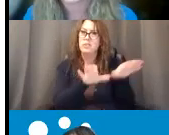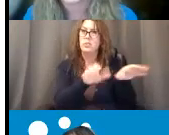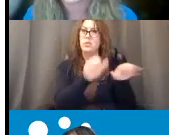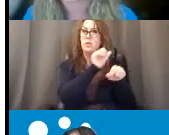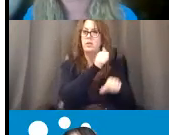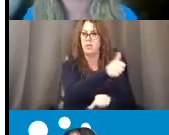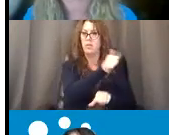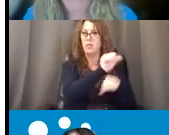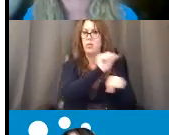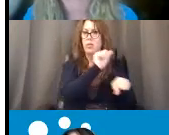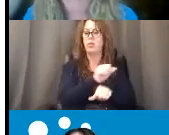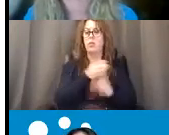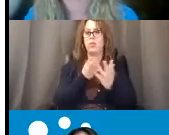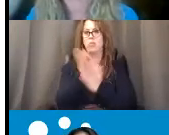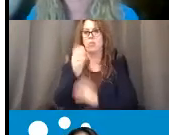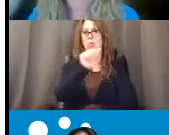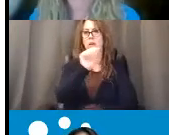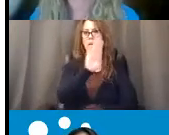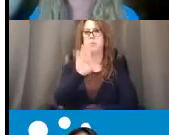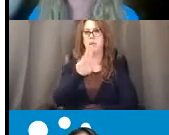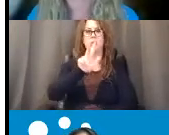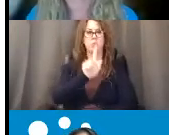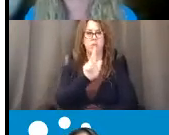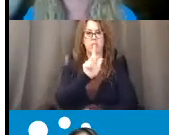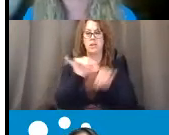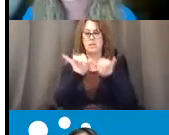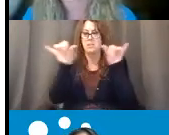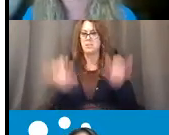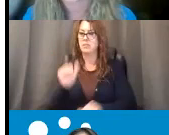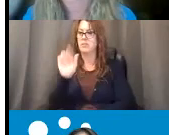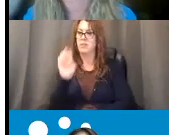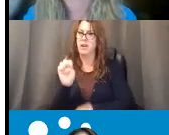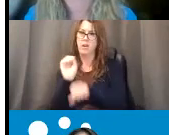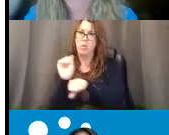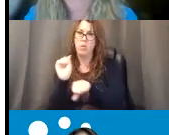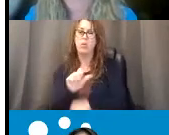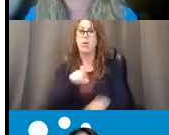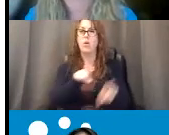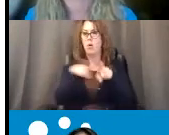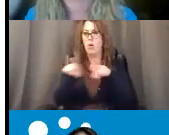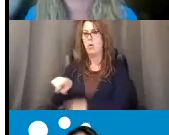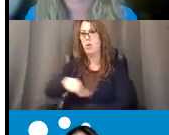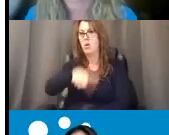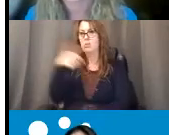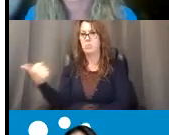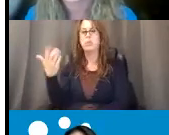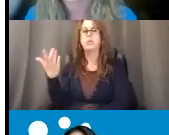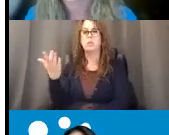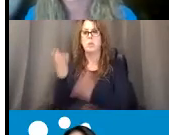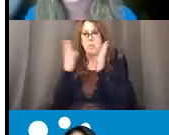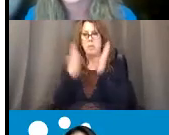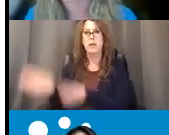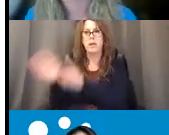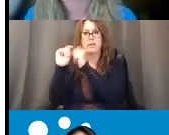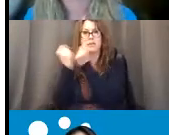AB 2083 system of care work, or through prevention work such as the cross-sector prevention planning teams being supported by